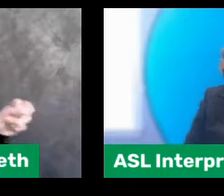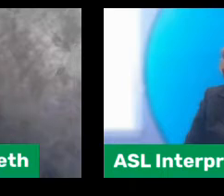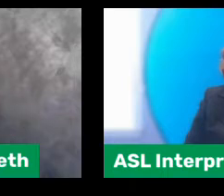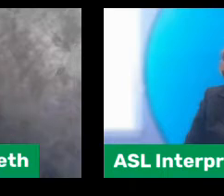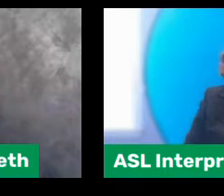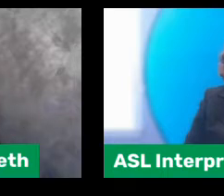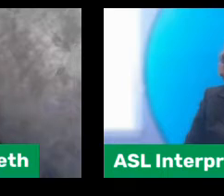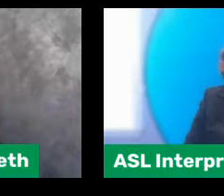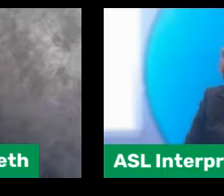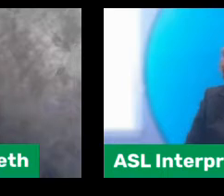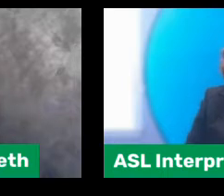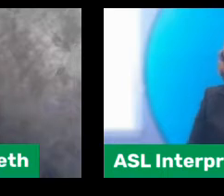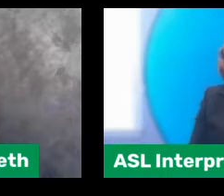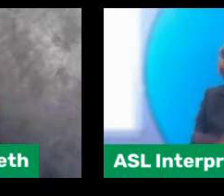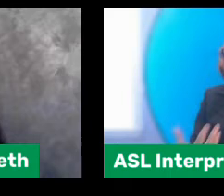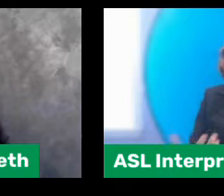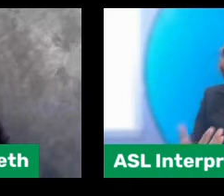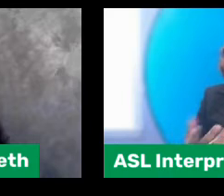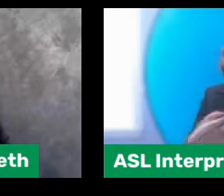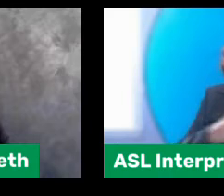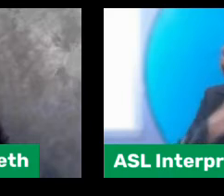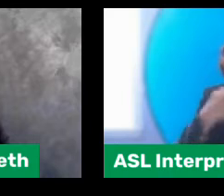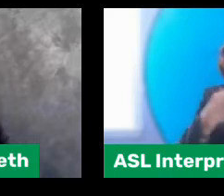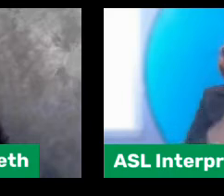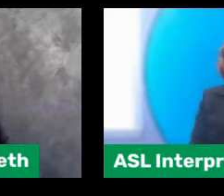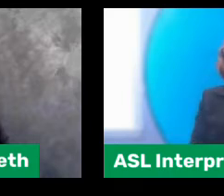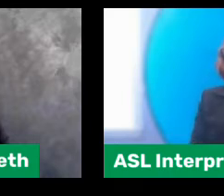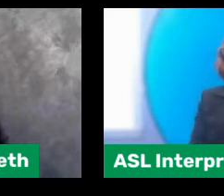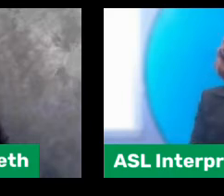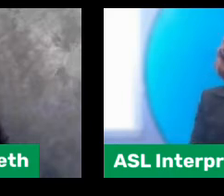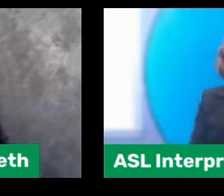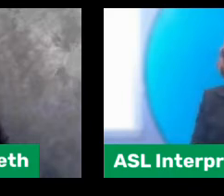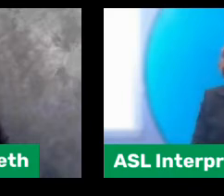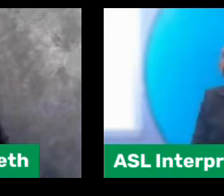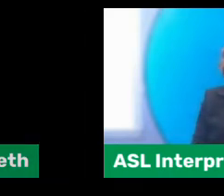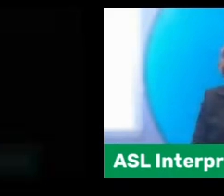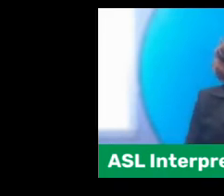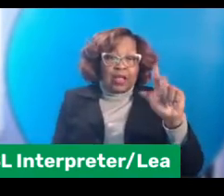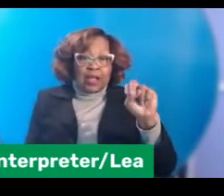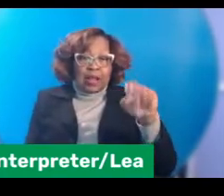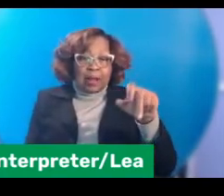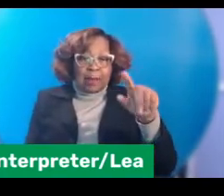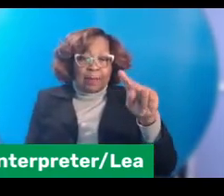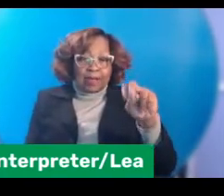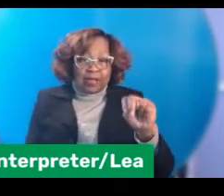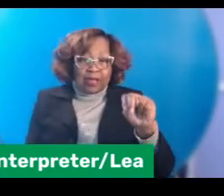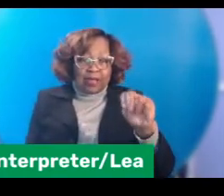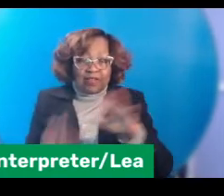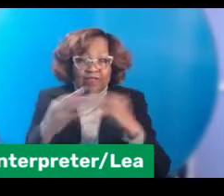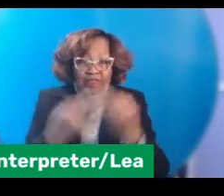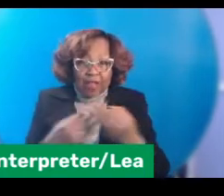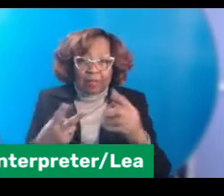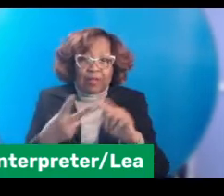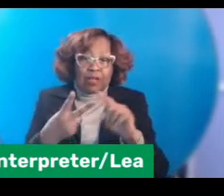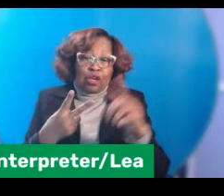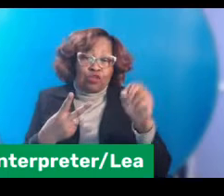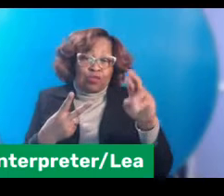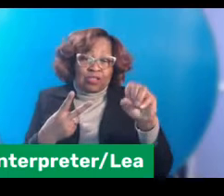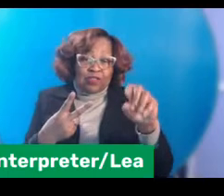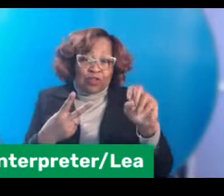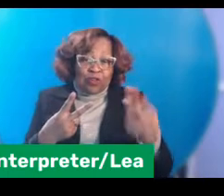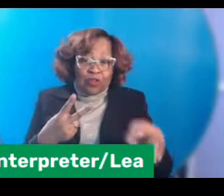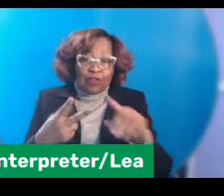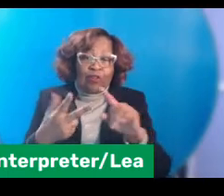pandemic and food insecurity in Austin, the Lumpkin Family Foundation, the Christopher Family Foundation, and the Builders